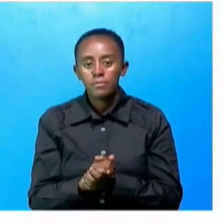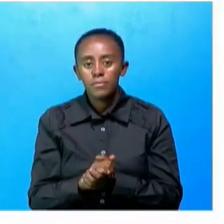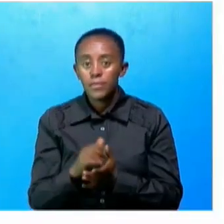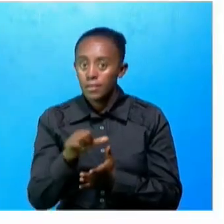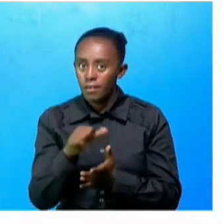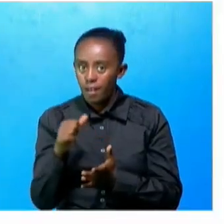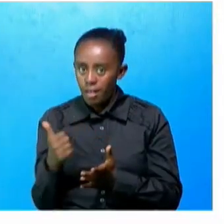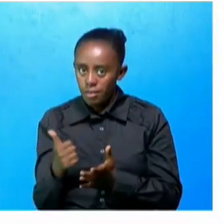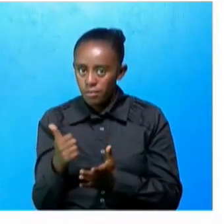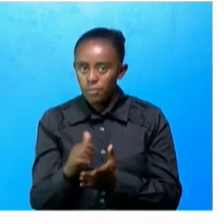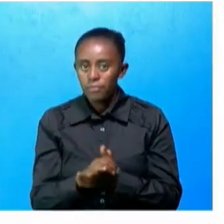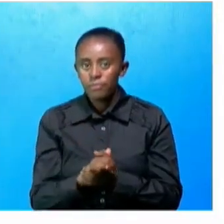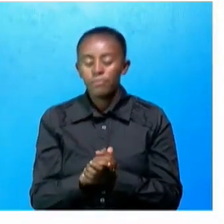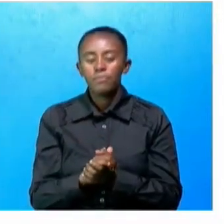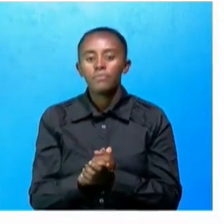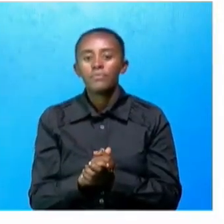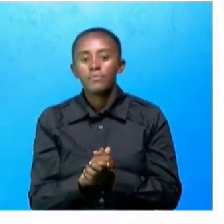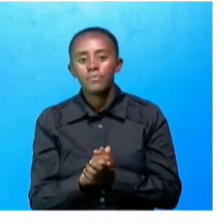Another